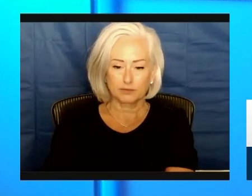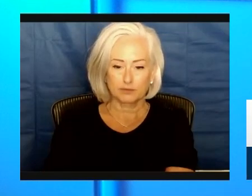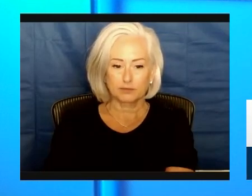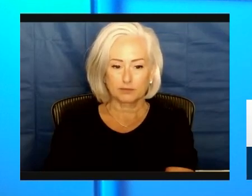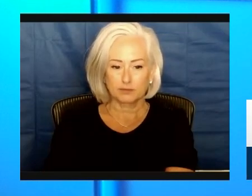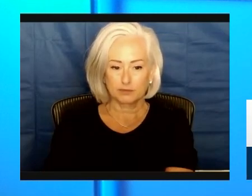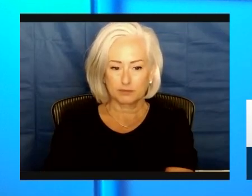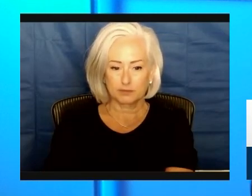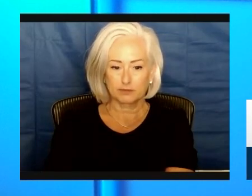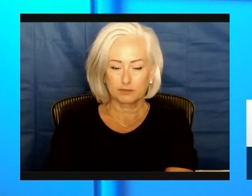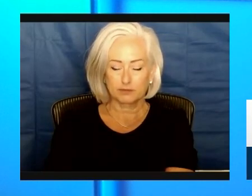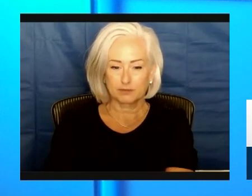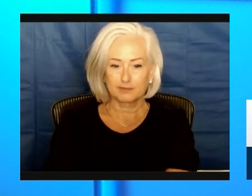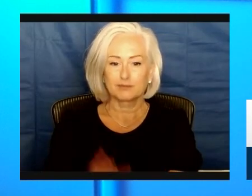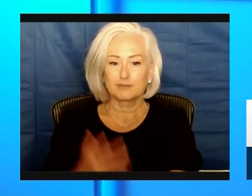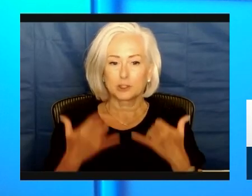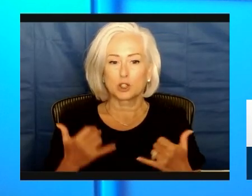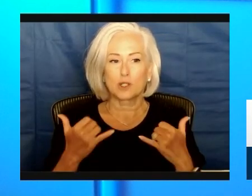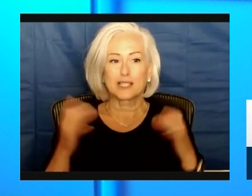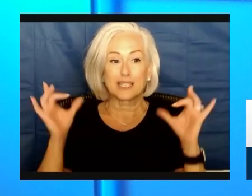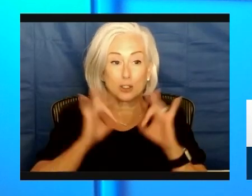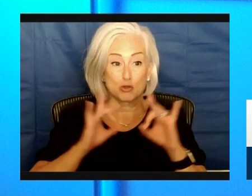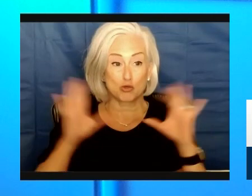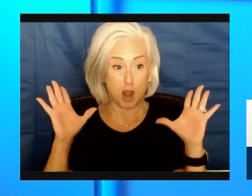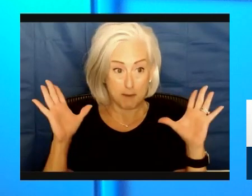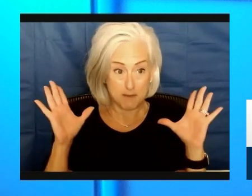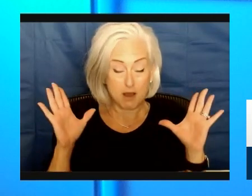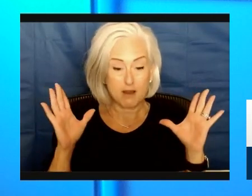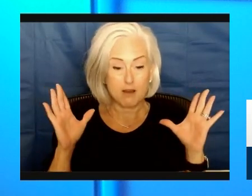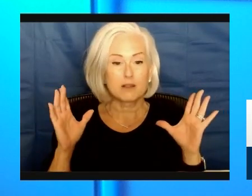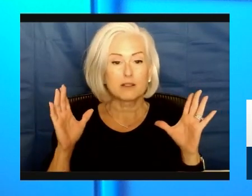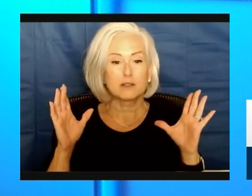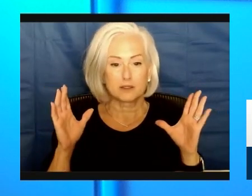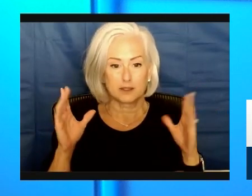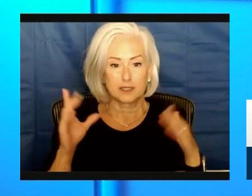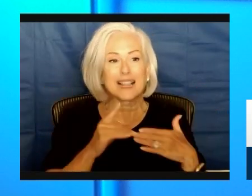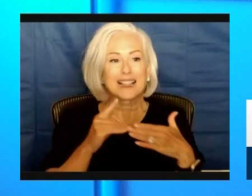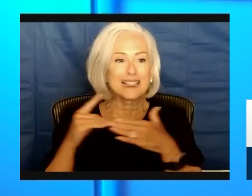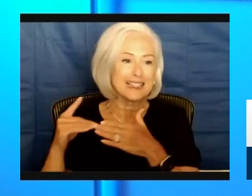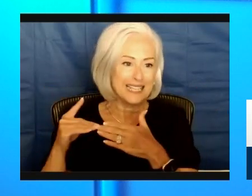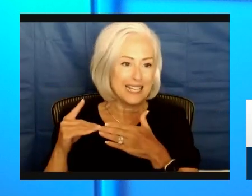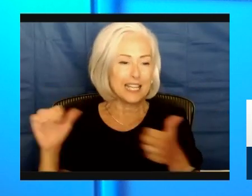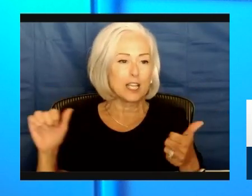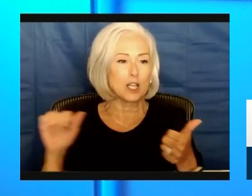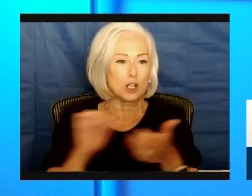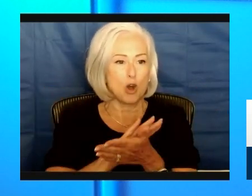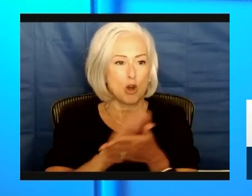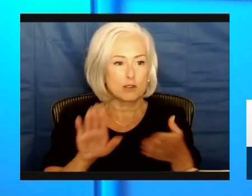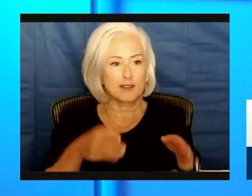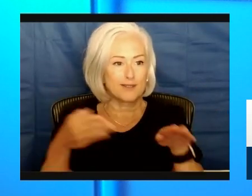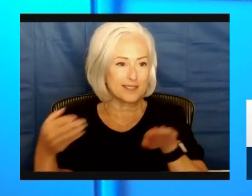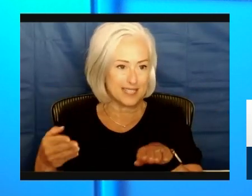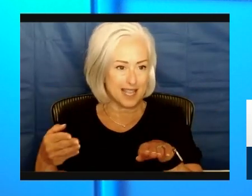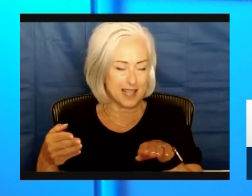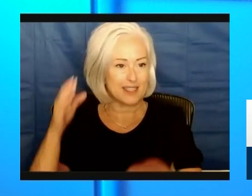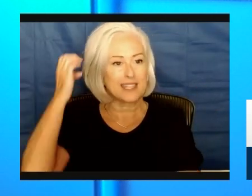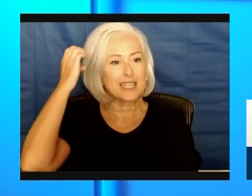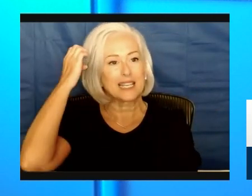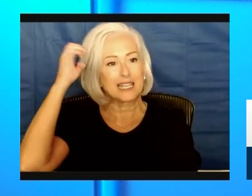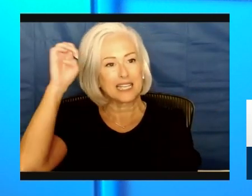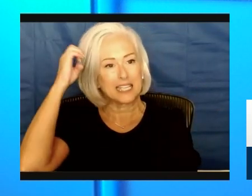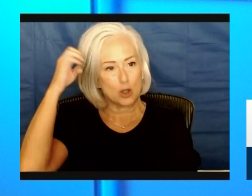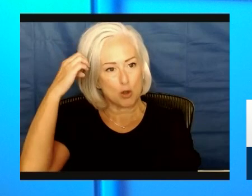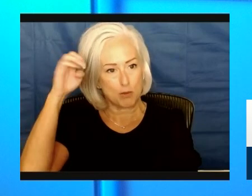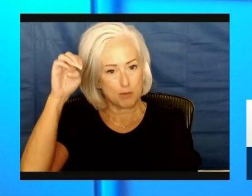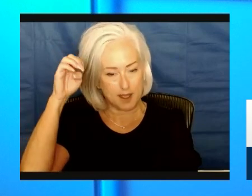Currently, trauma has become one of the leading causes of morbidity and mortality in Ethiopia and in Africa. So,